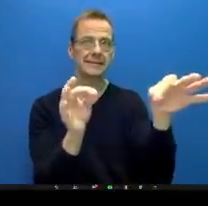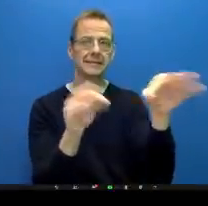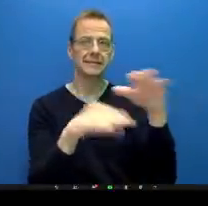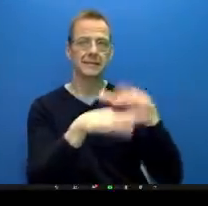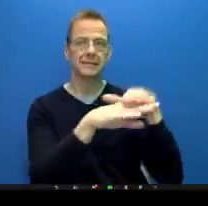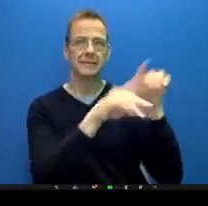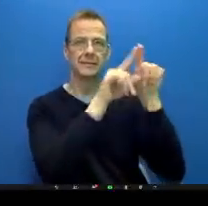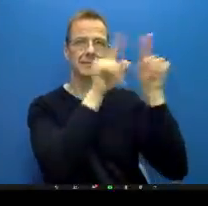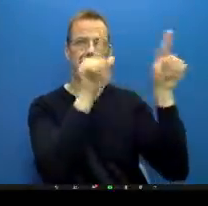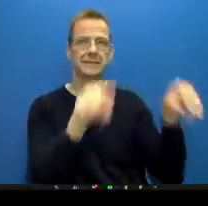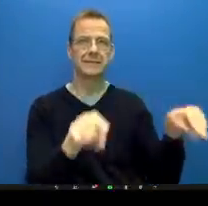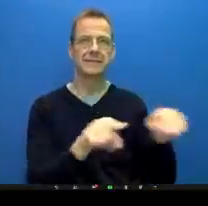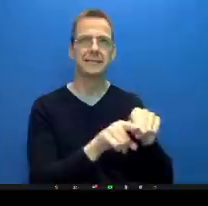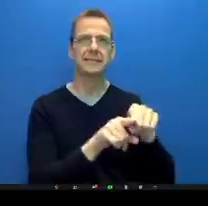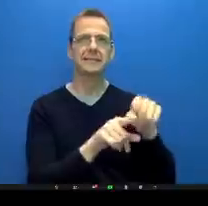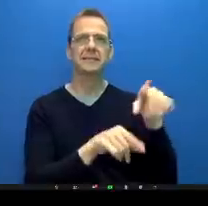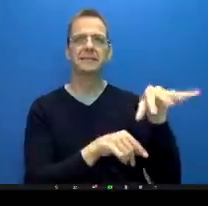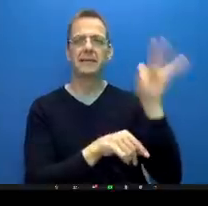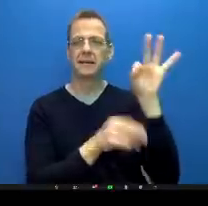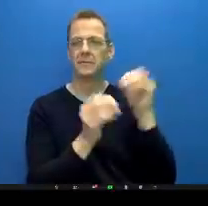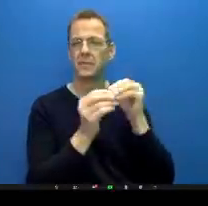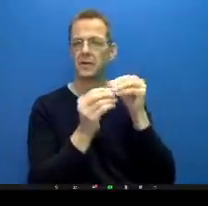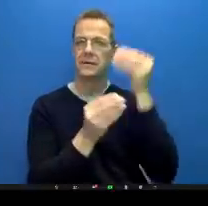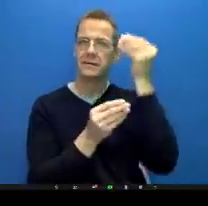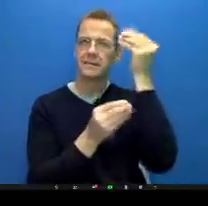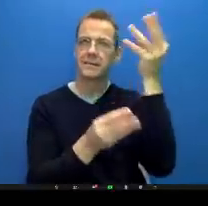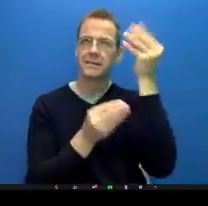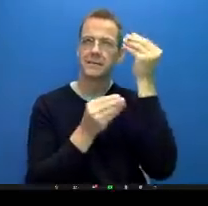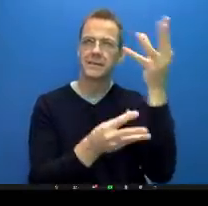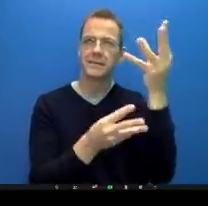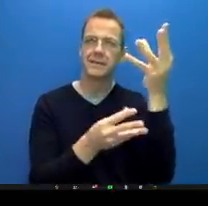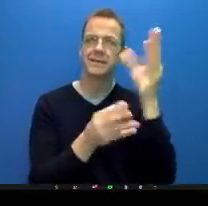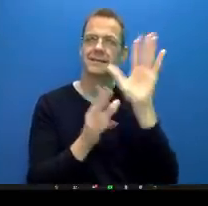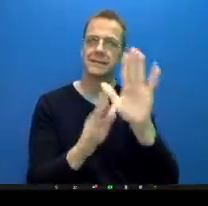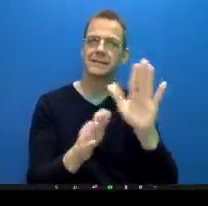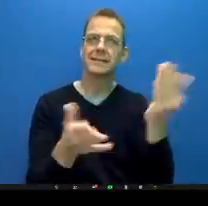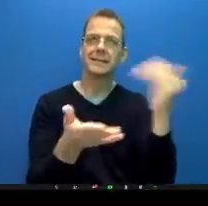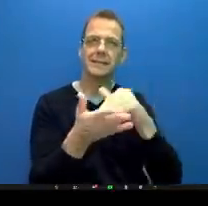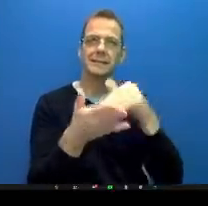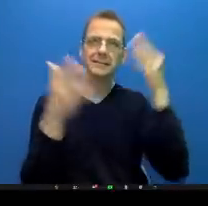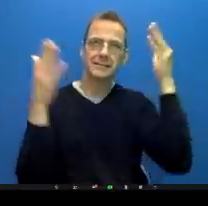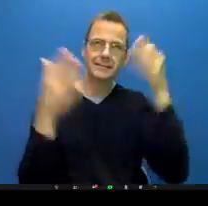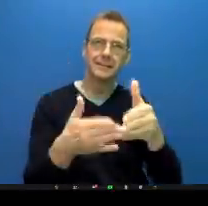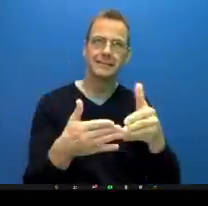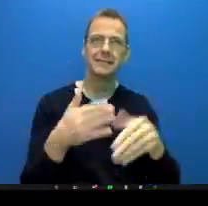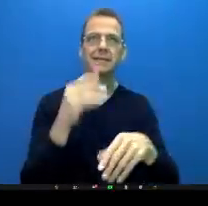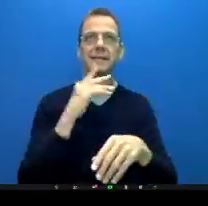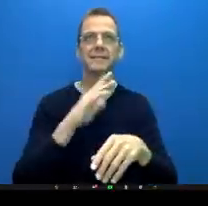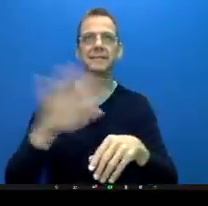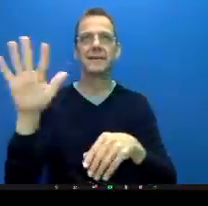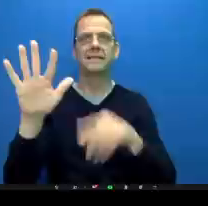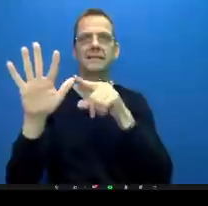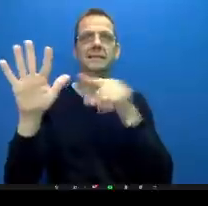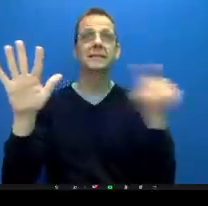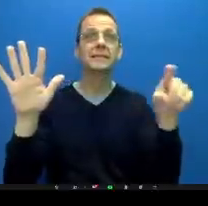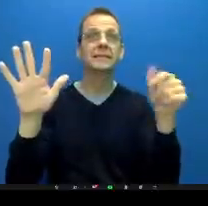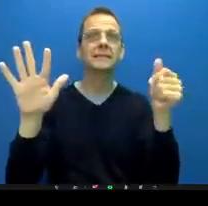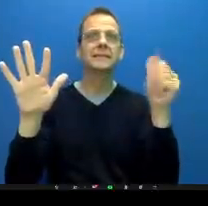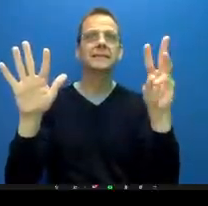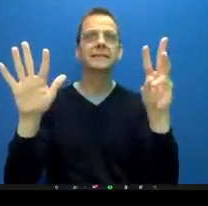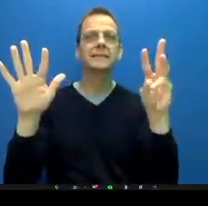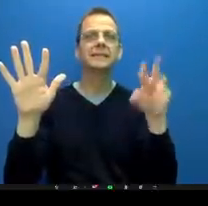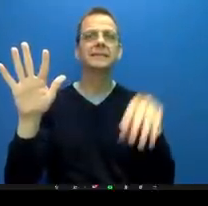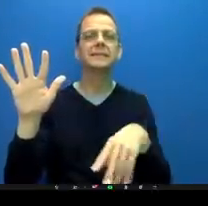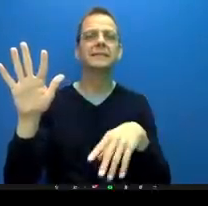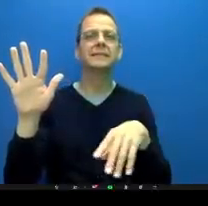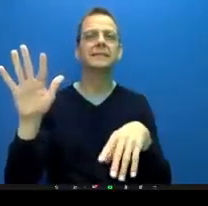from 5 to 19 years old. So Erin Toombs is a visual communicator and a dedicated Support Our Students volunteer who